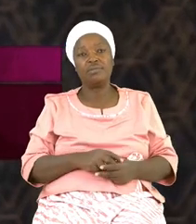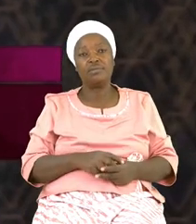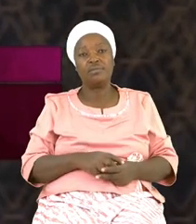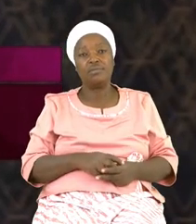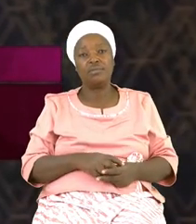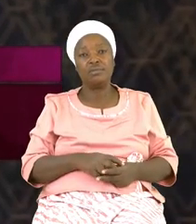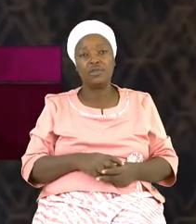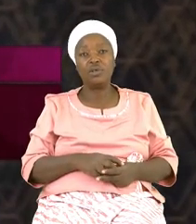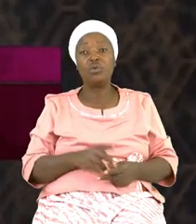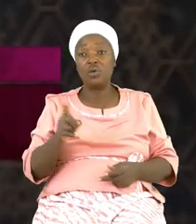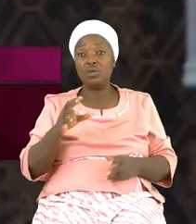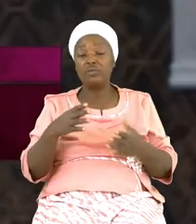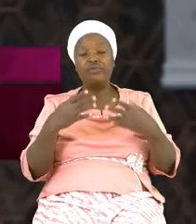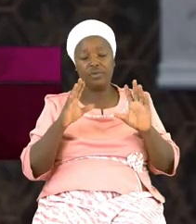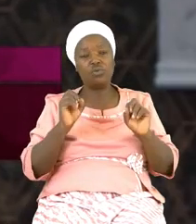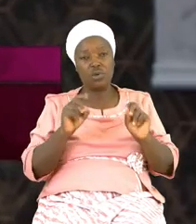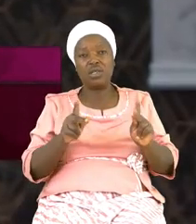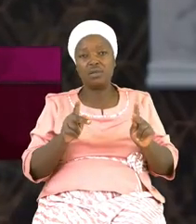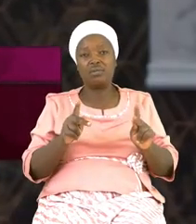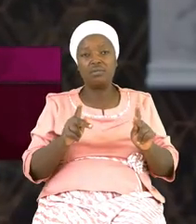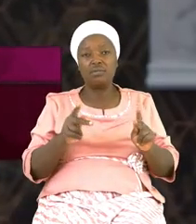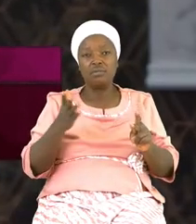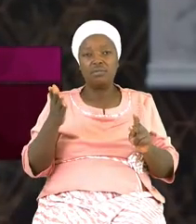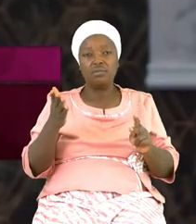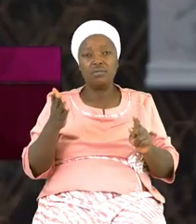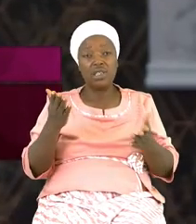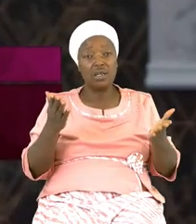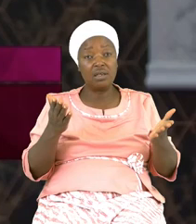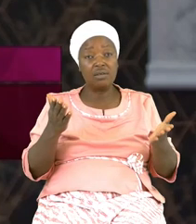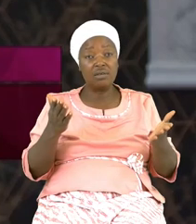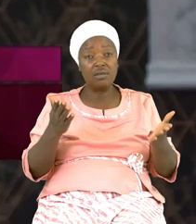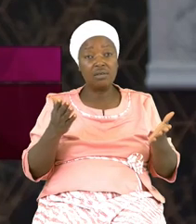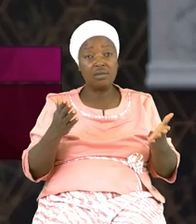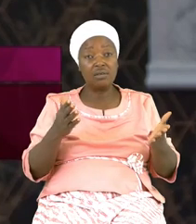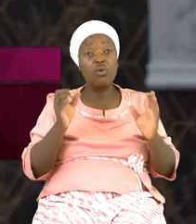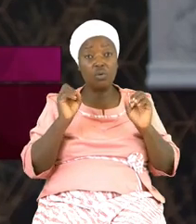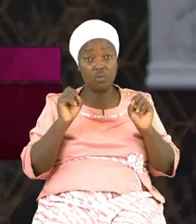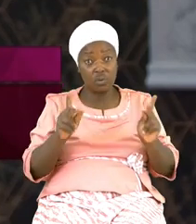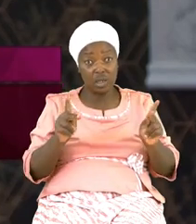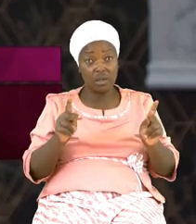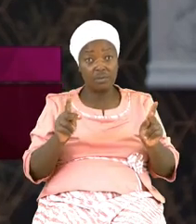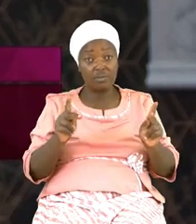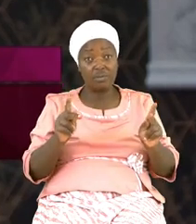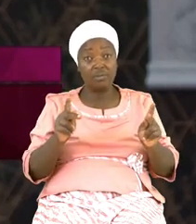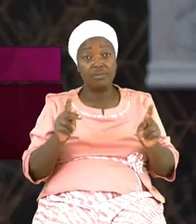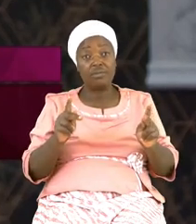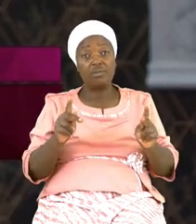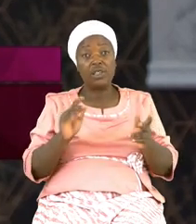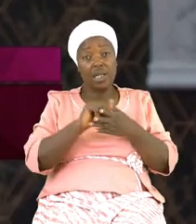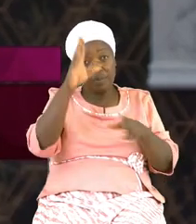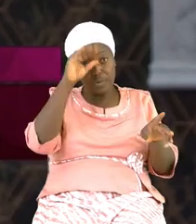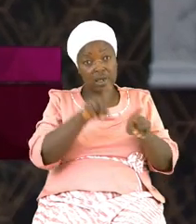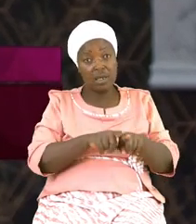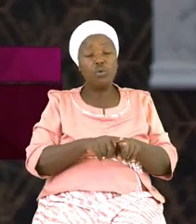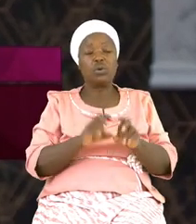are true there? Okay. What of? At my extreme left. Are you true? Brother there? Okay.